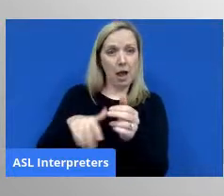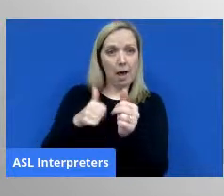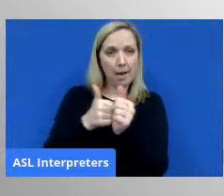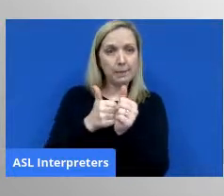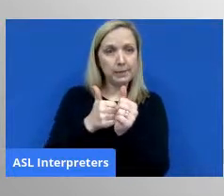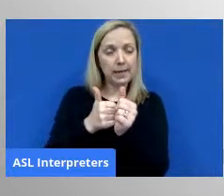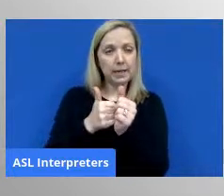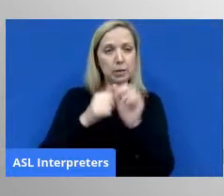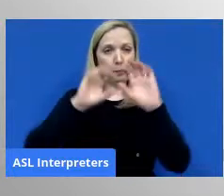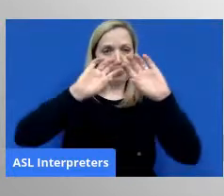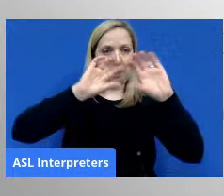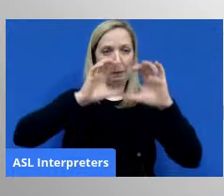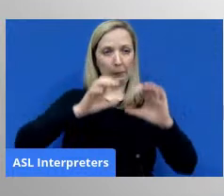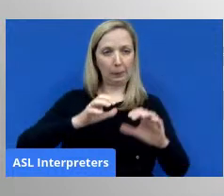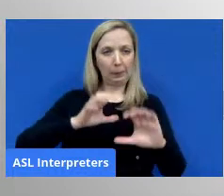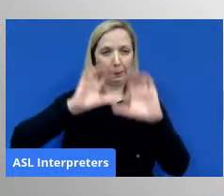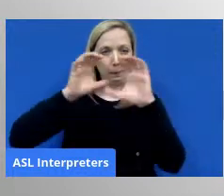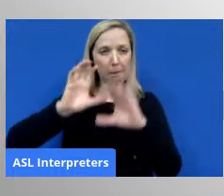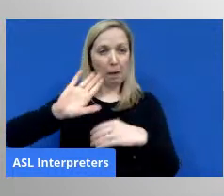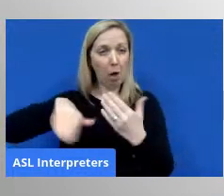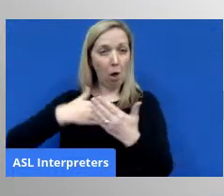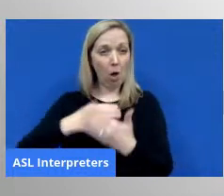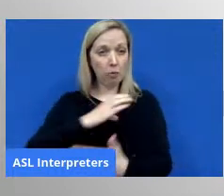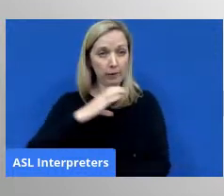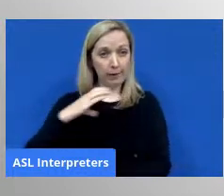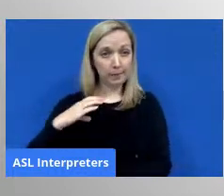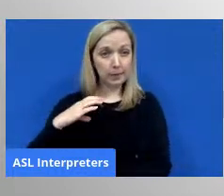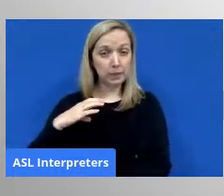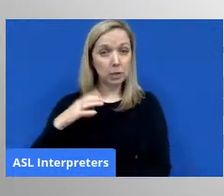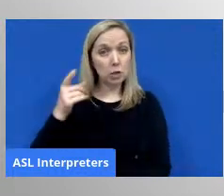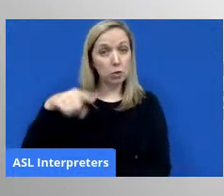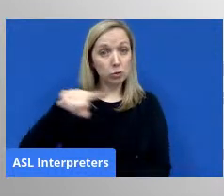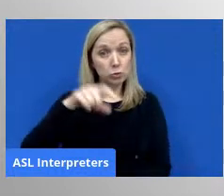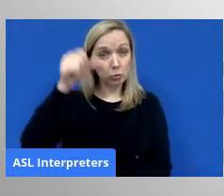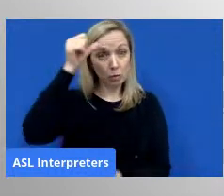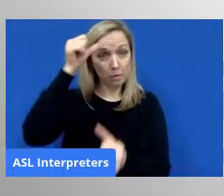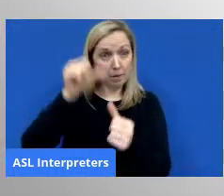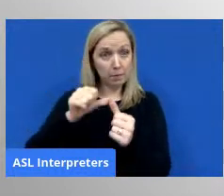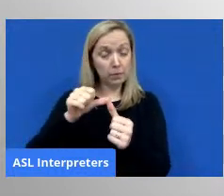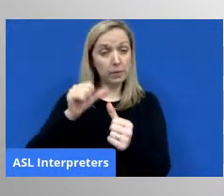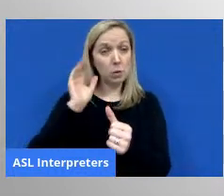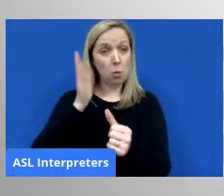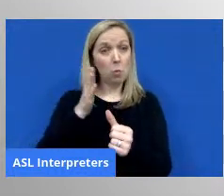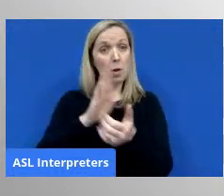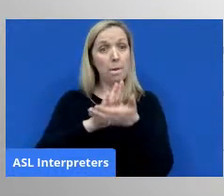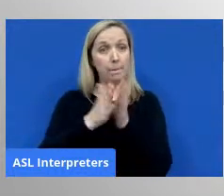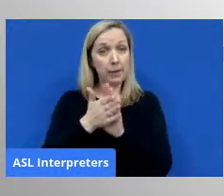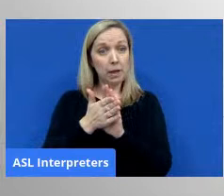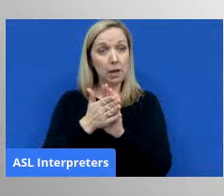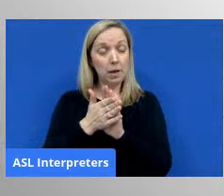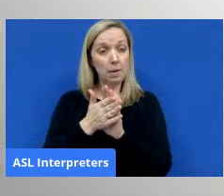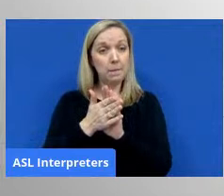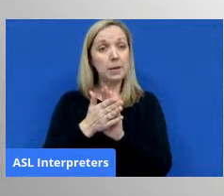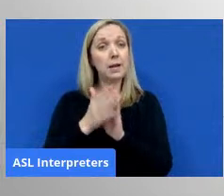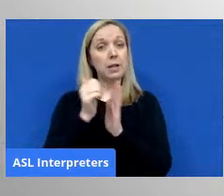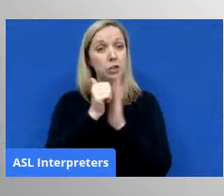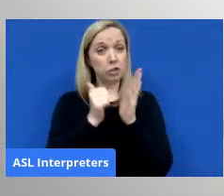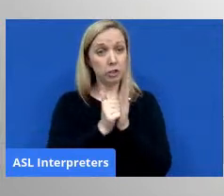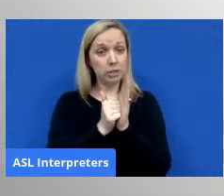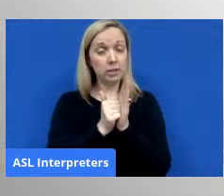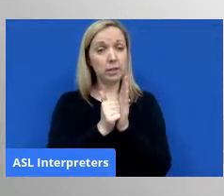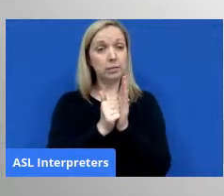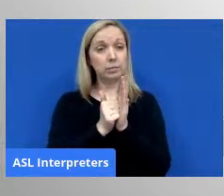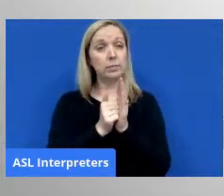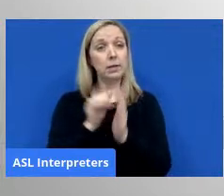on our committees. And so, as you can recall, this will be one of our agenda items. We will discuss committees